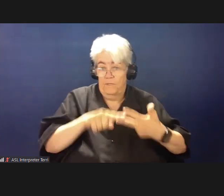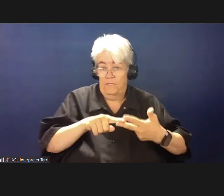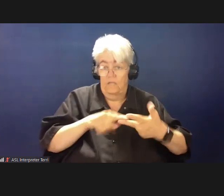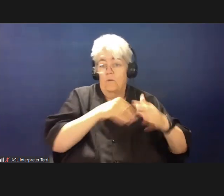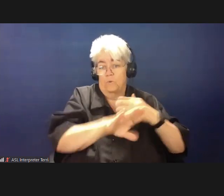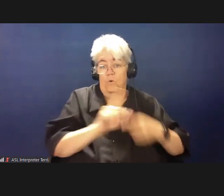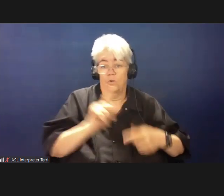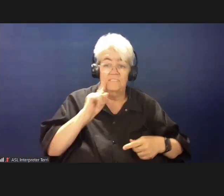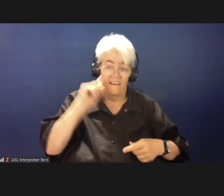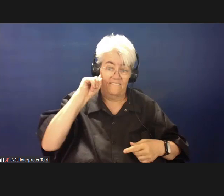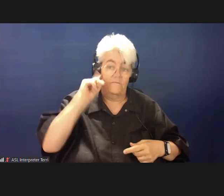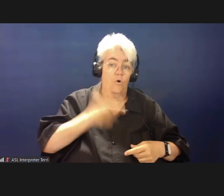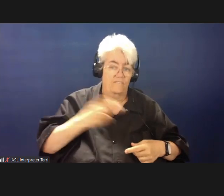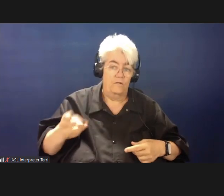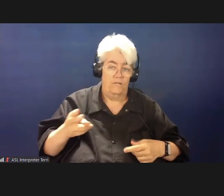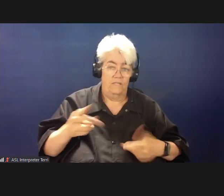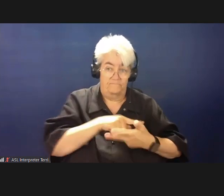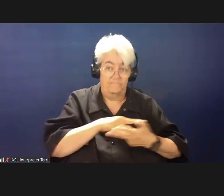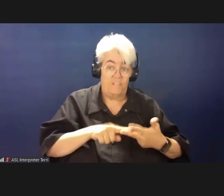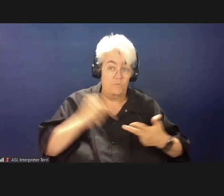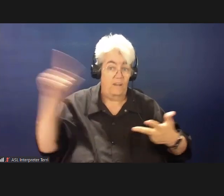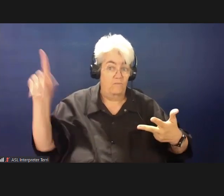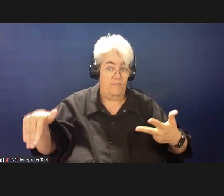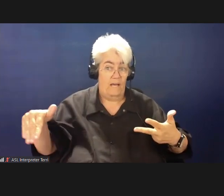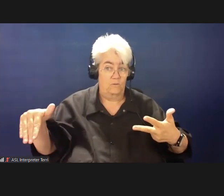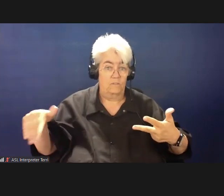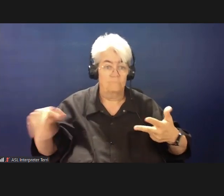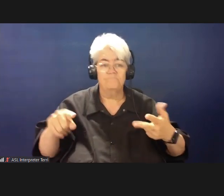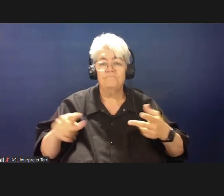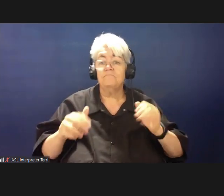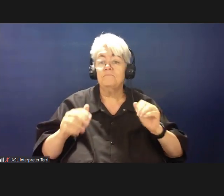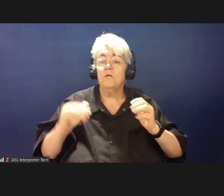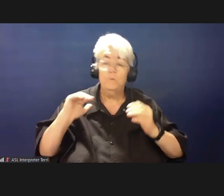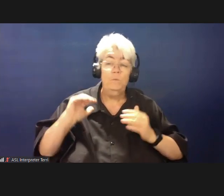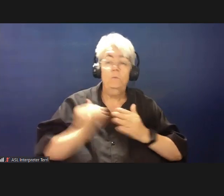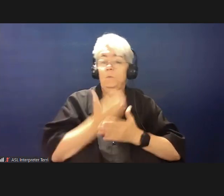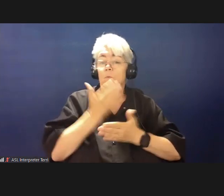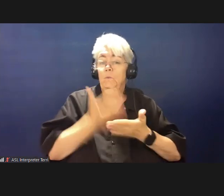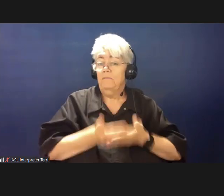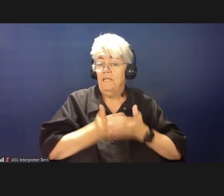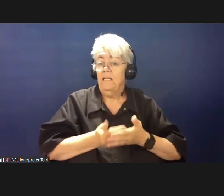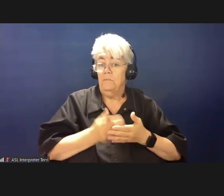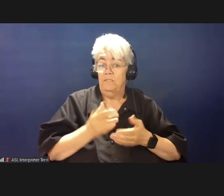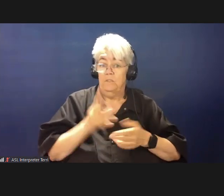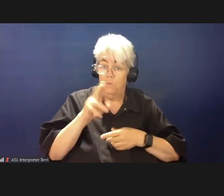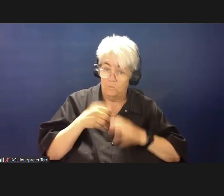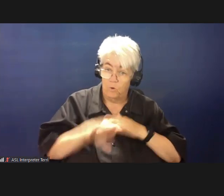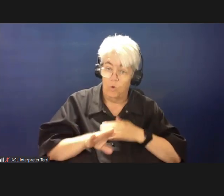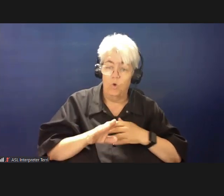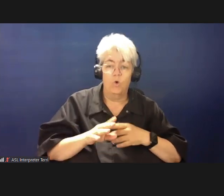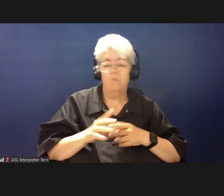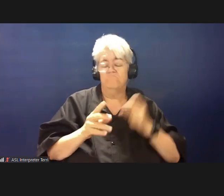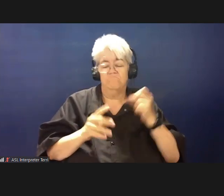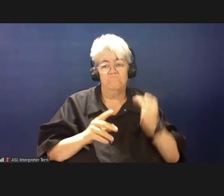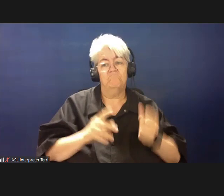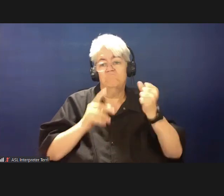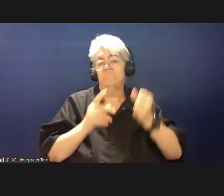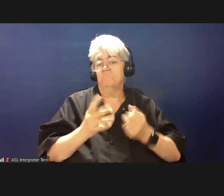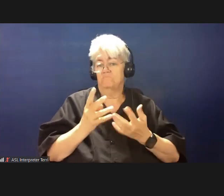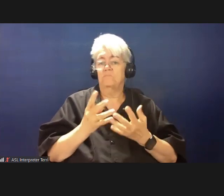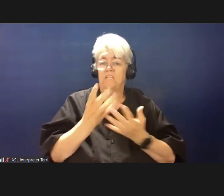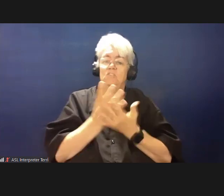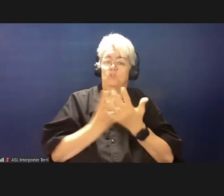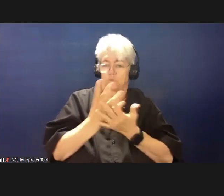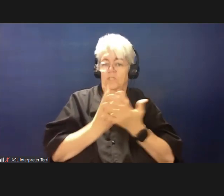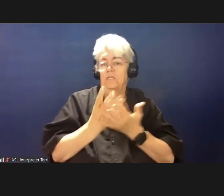loss, deaf or hard of hearing. Now, most newborns in the U.S. are now screened for hearing loss using evidence-based